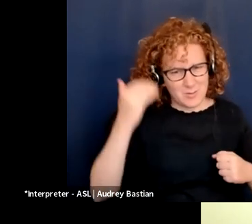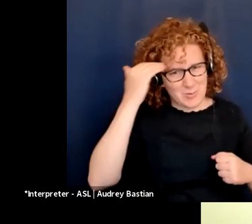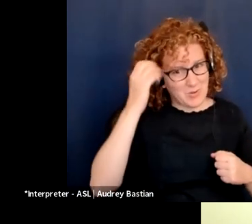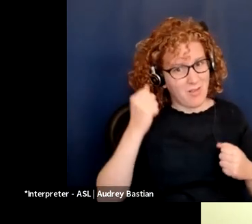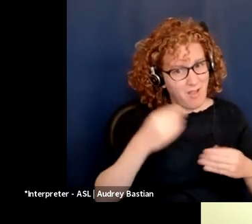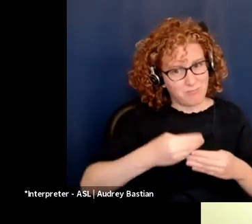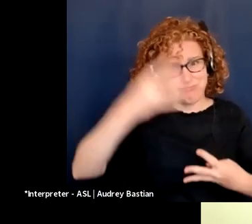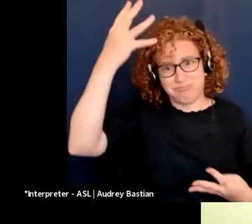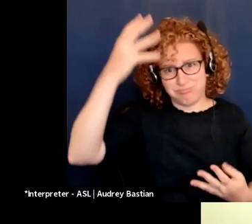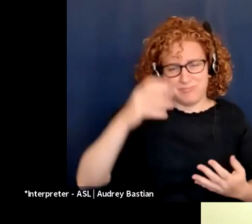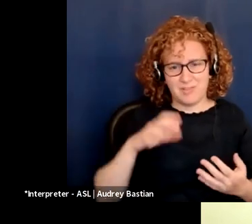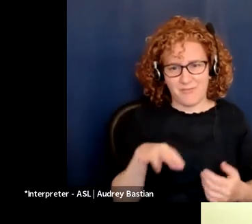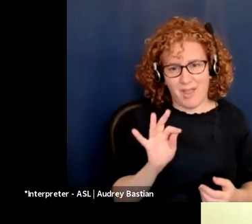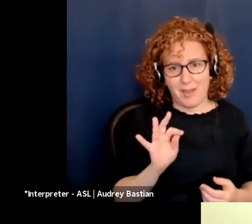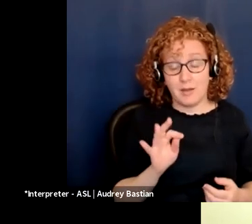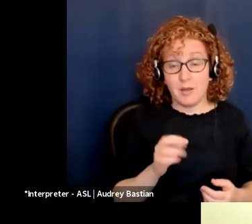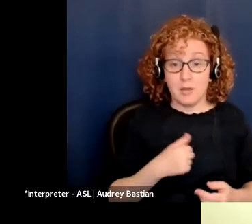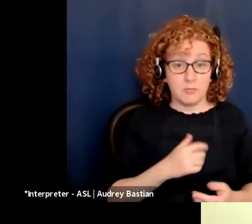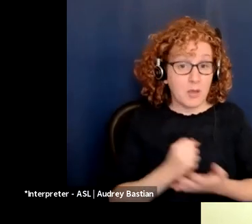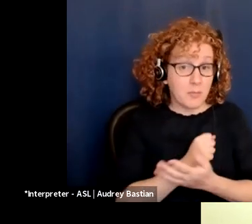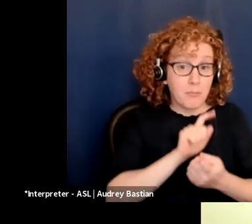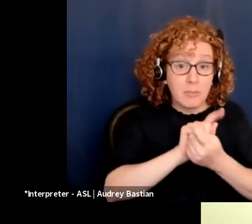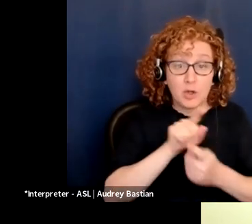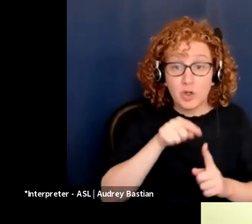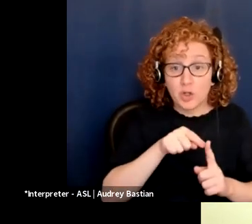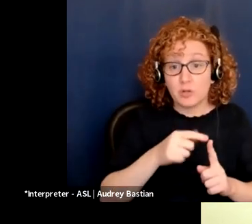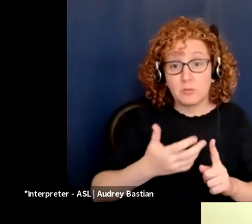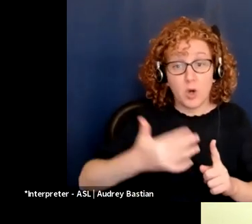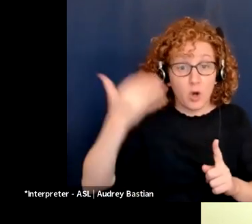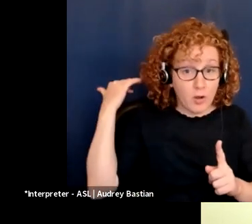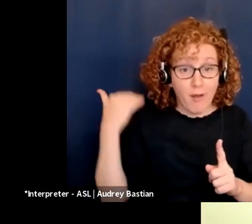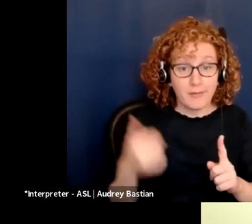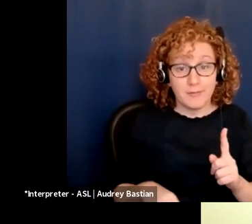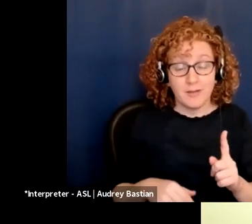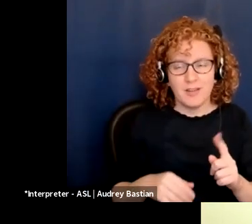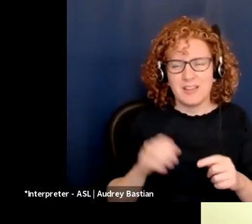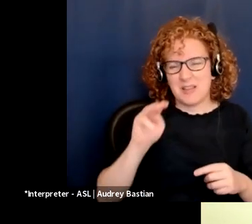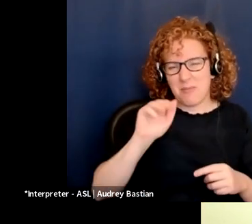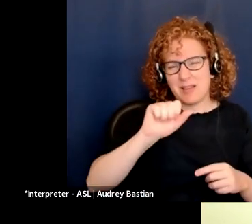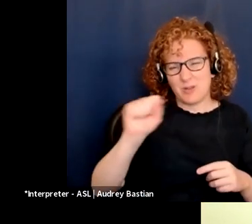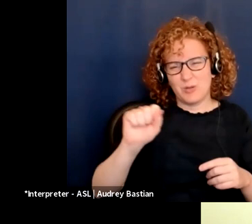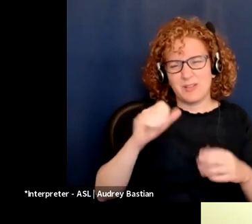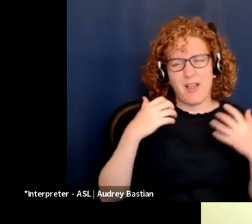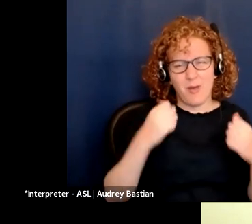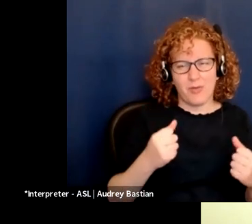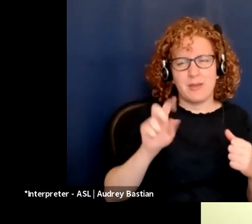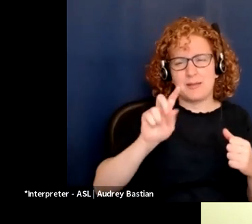find. And I got a chance to meet her really early on because the Massachusetts health and disability community